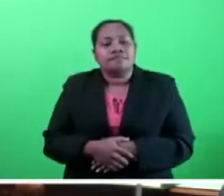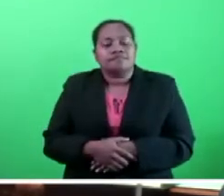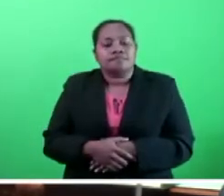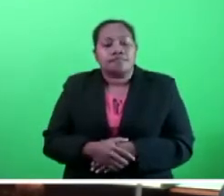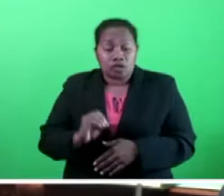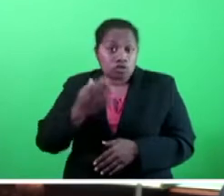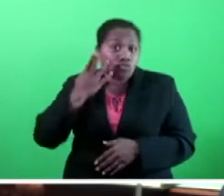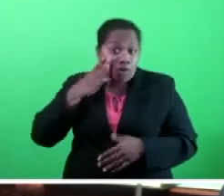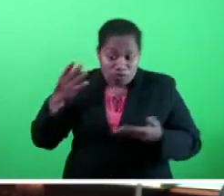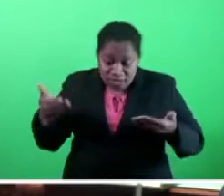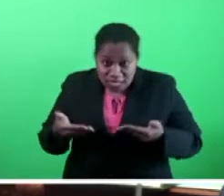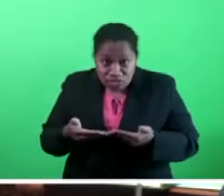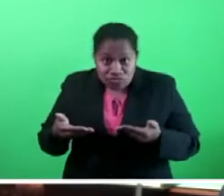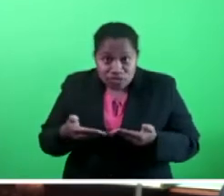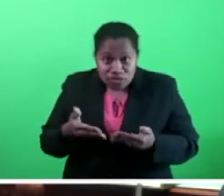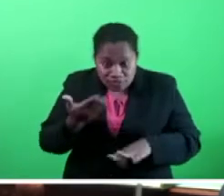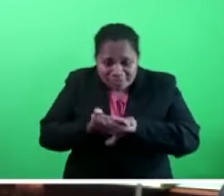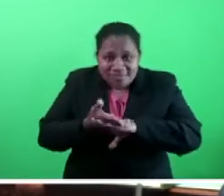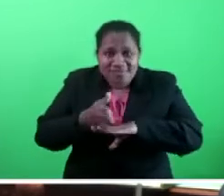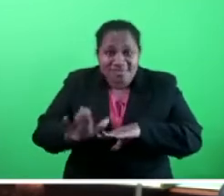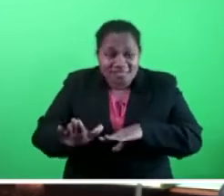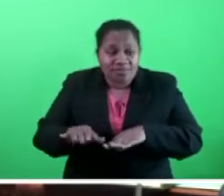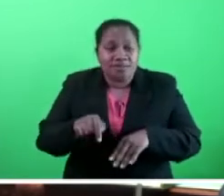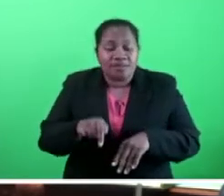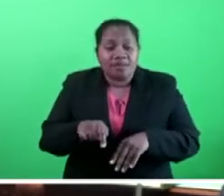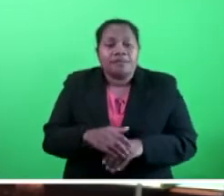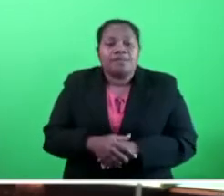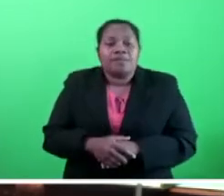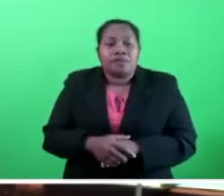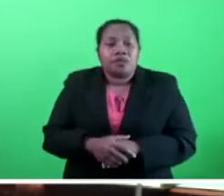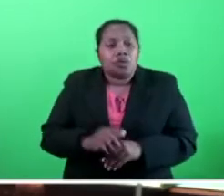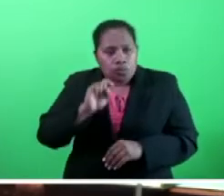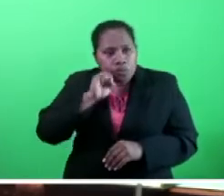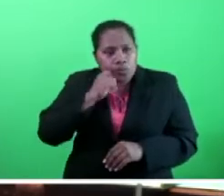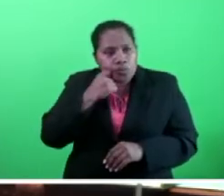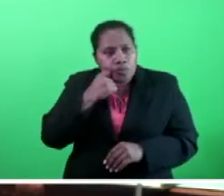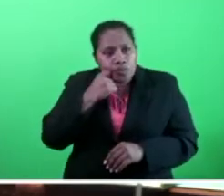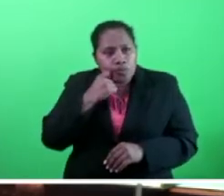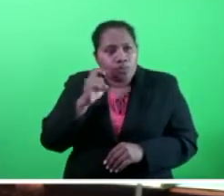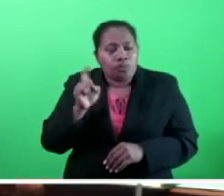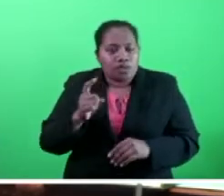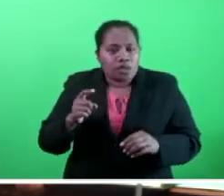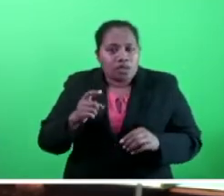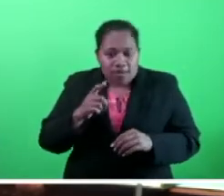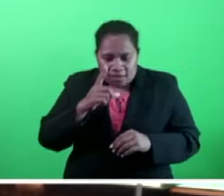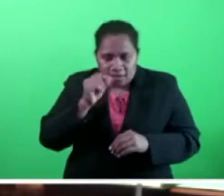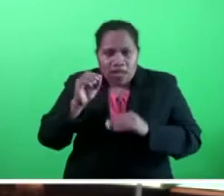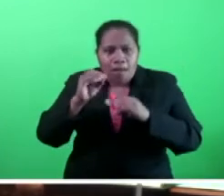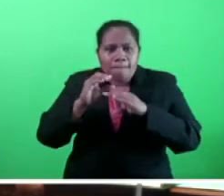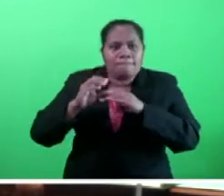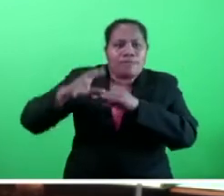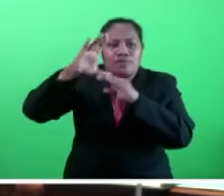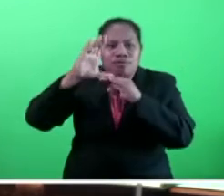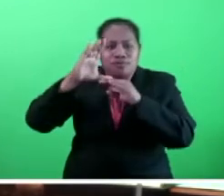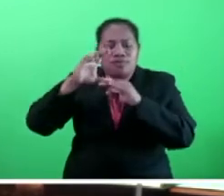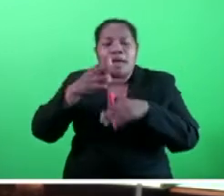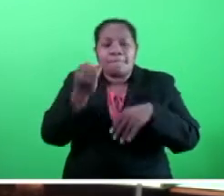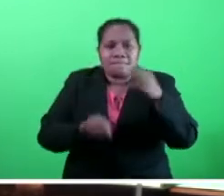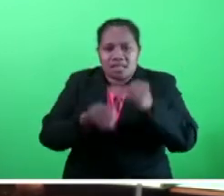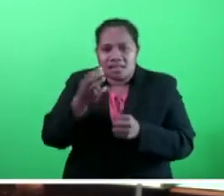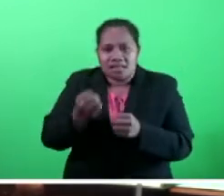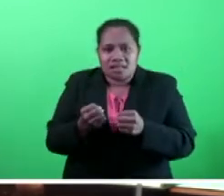we introduce this new high-yielding variety, breed, we will be able to at least double the milk output in the local condition.